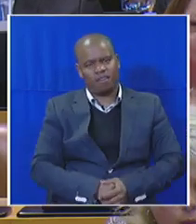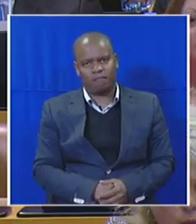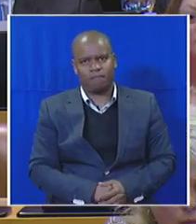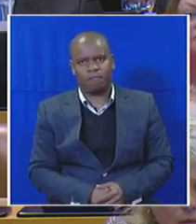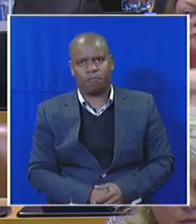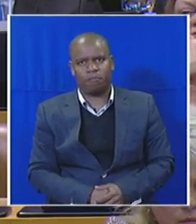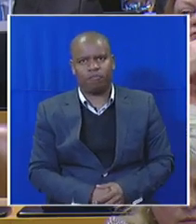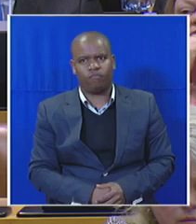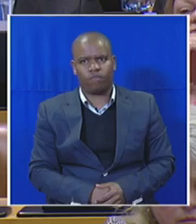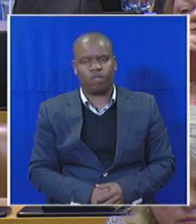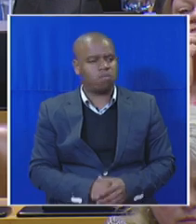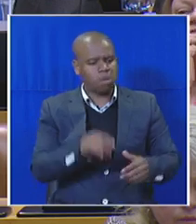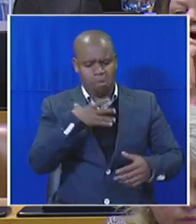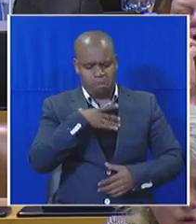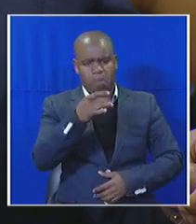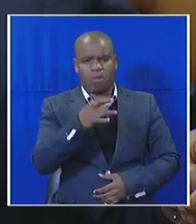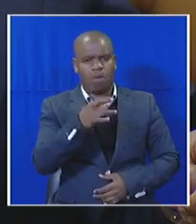Who came first?